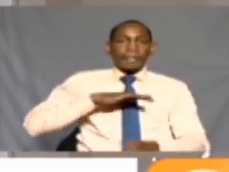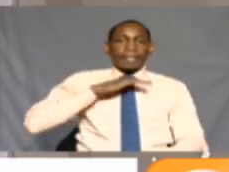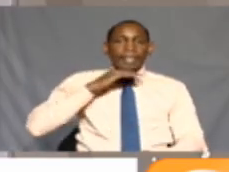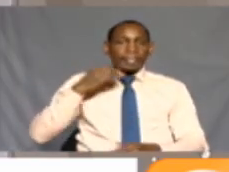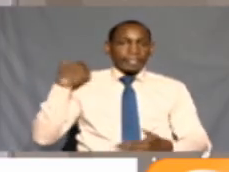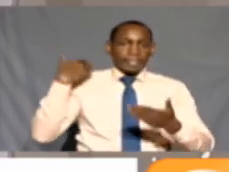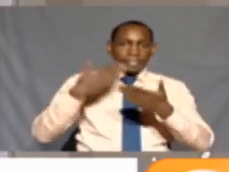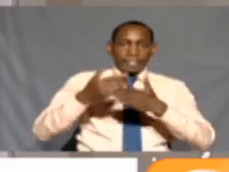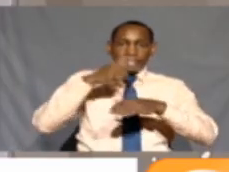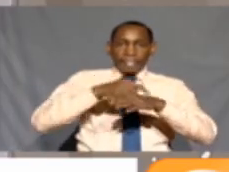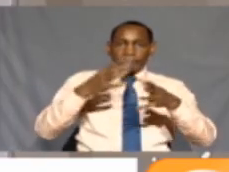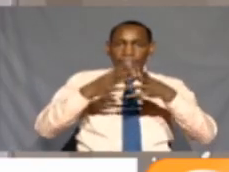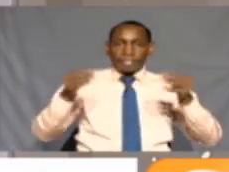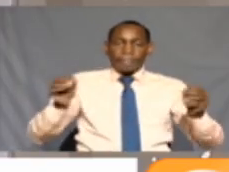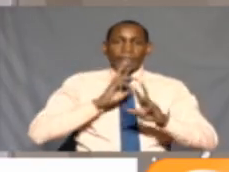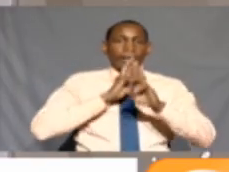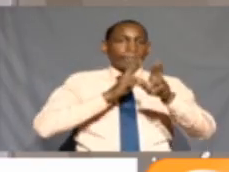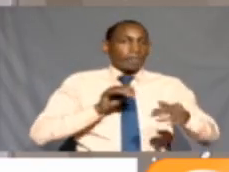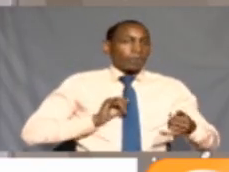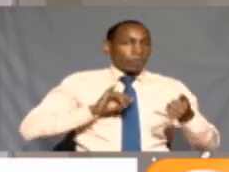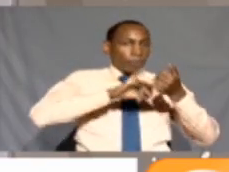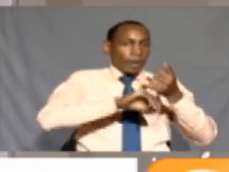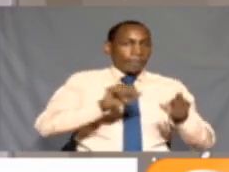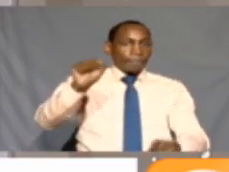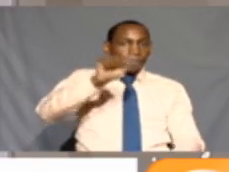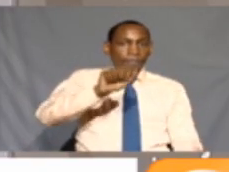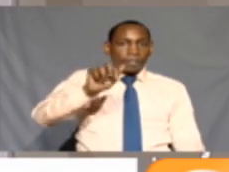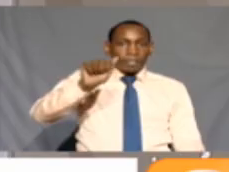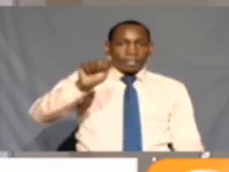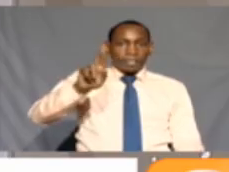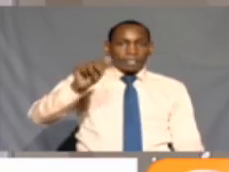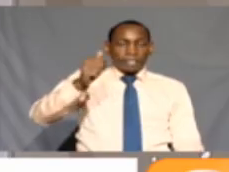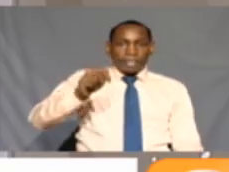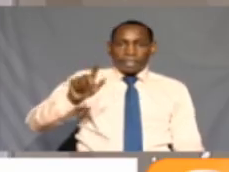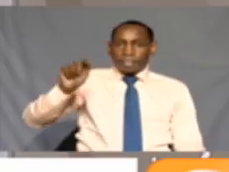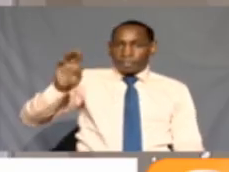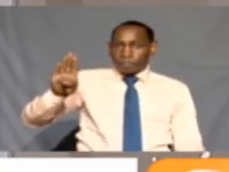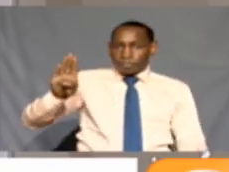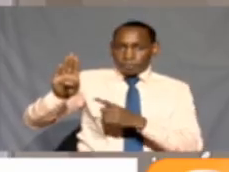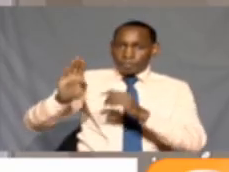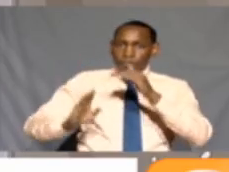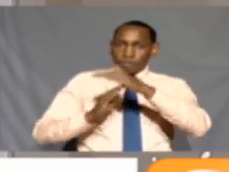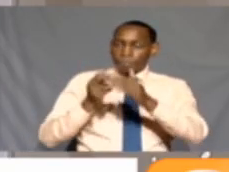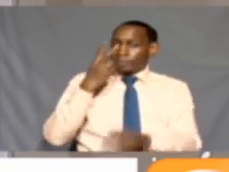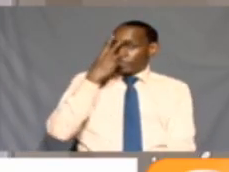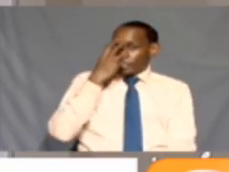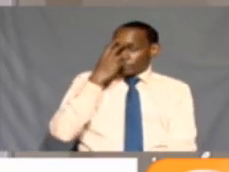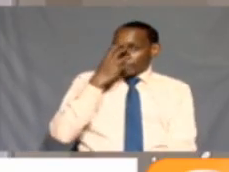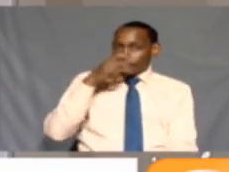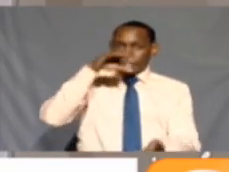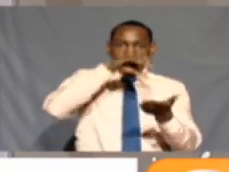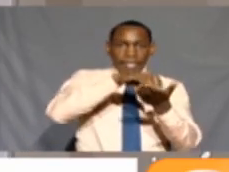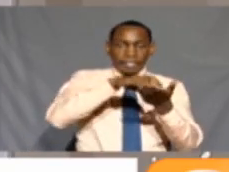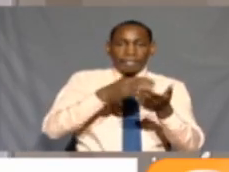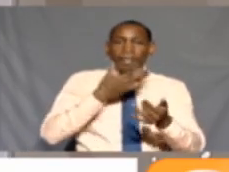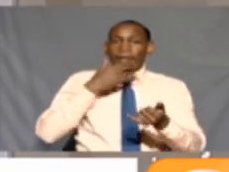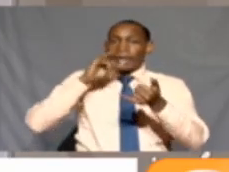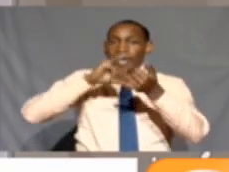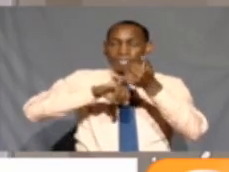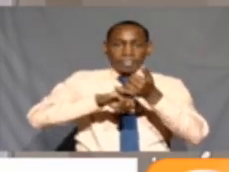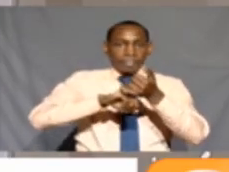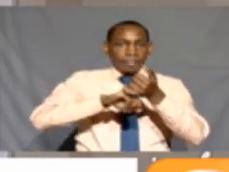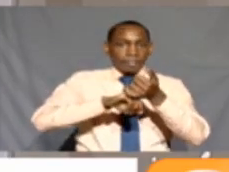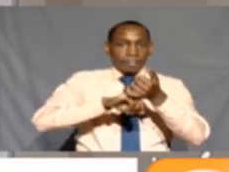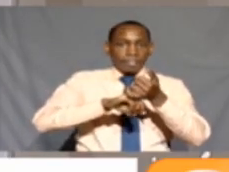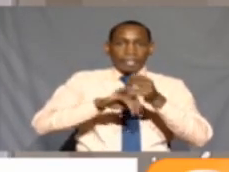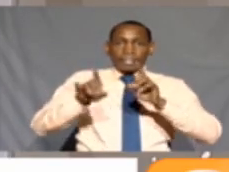disappearance was reported. For the wife, Sarah Wairimu Cohen, who is a prime suspect in the case, her husband